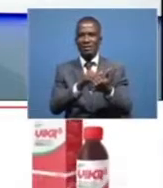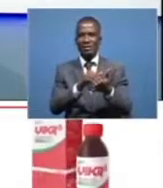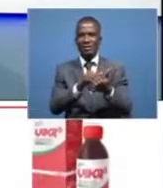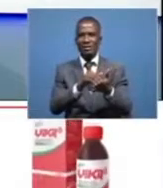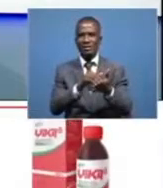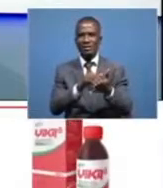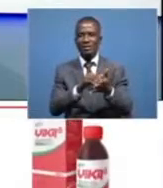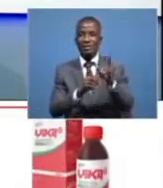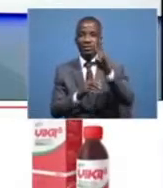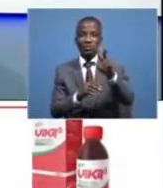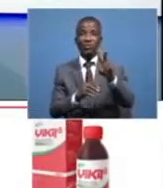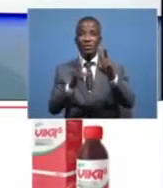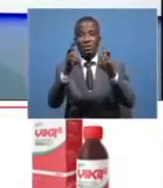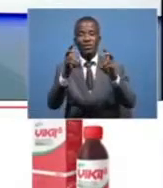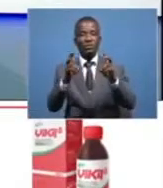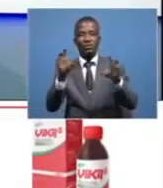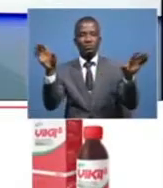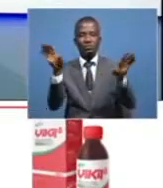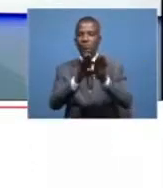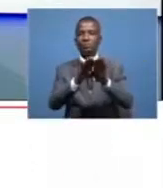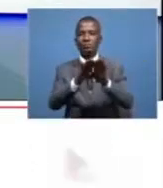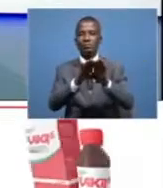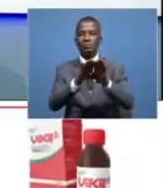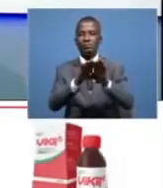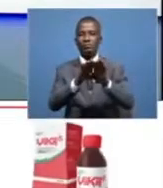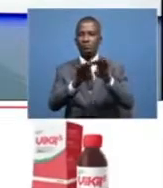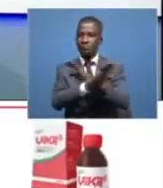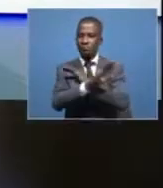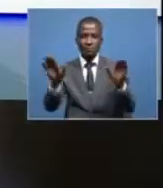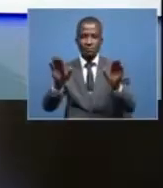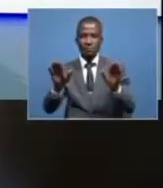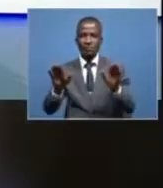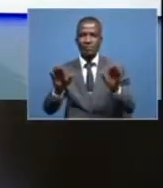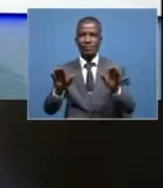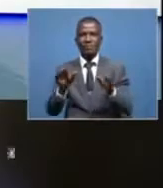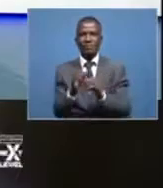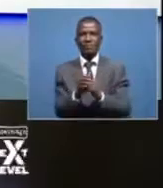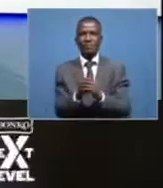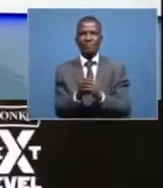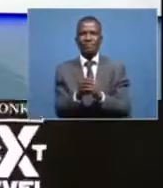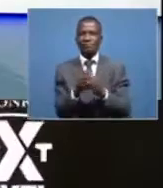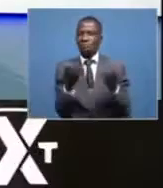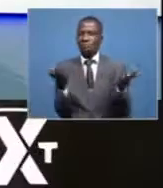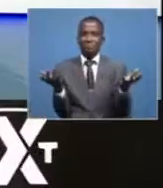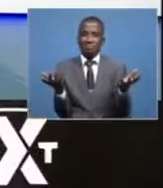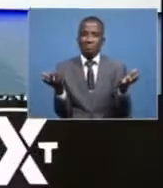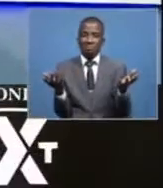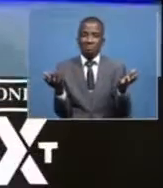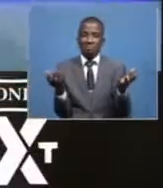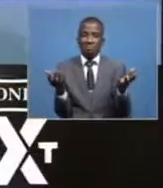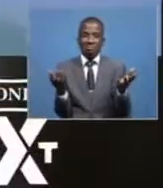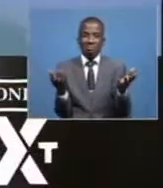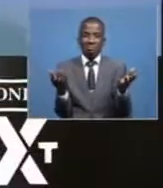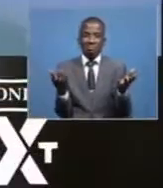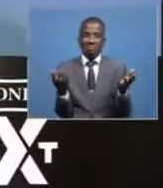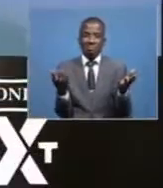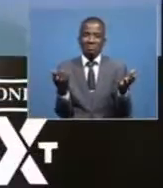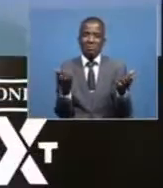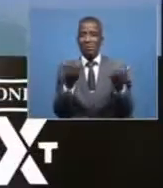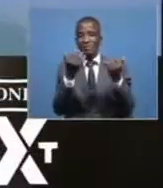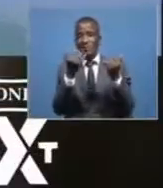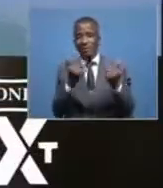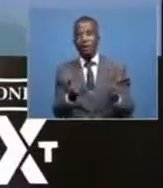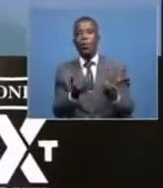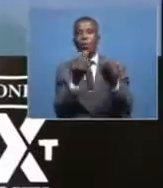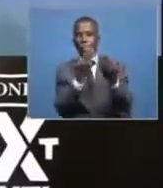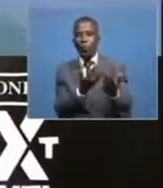have been closed accordingly. Yes, for the first and second. The 3 actually. Sure, I mean the cases have been closed accordingly. Yes. And so we'll